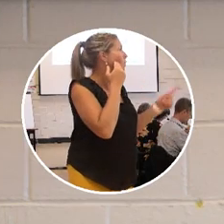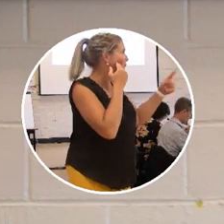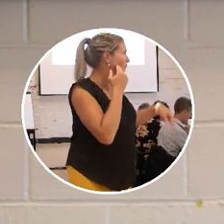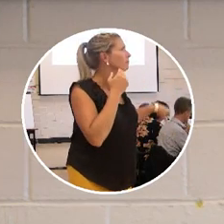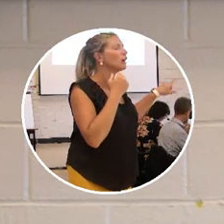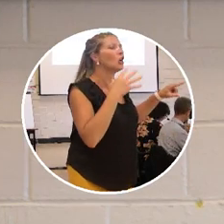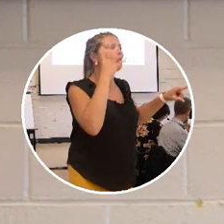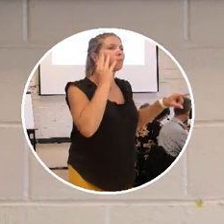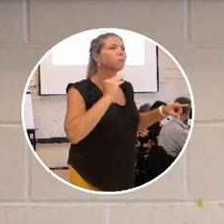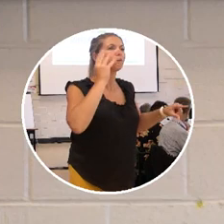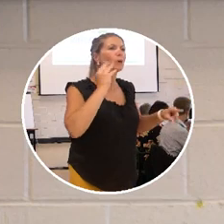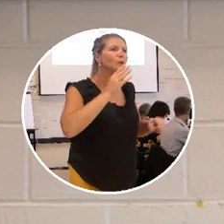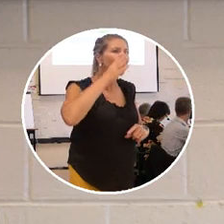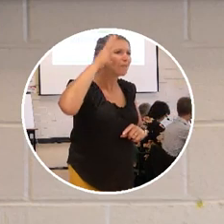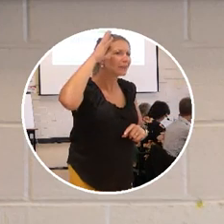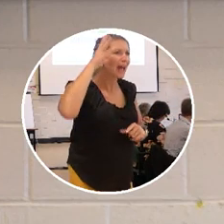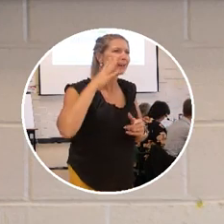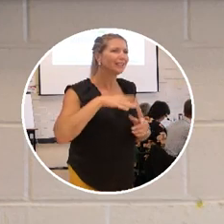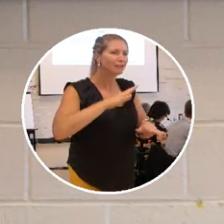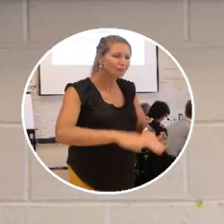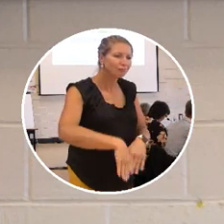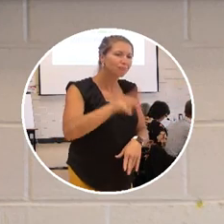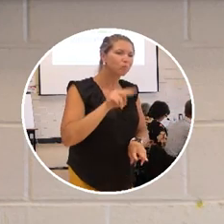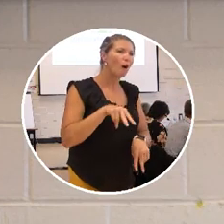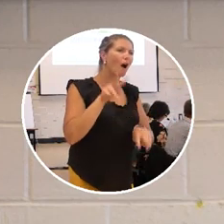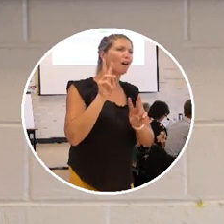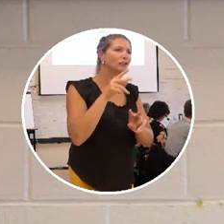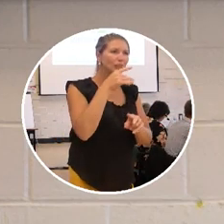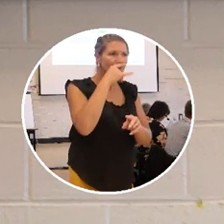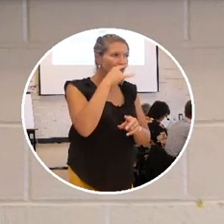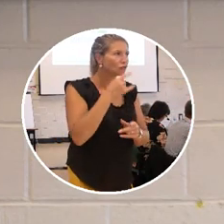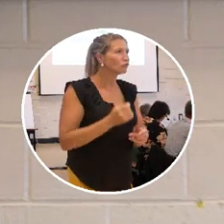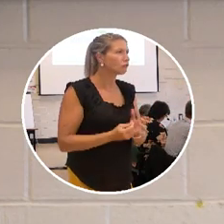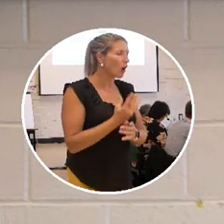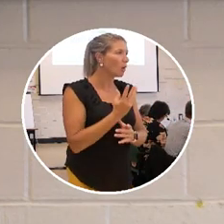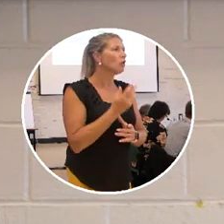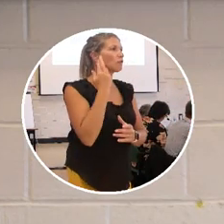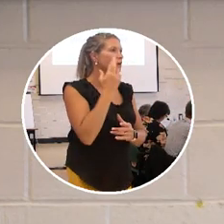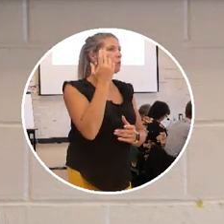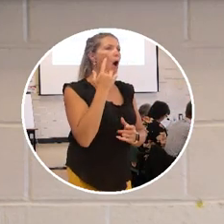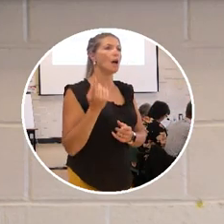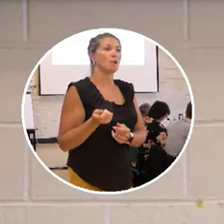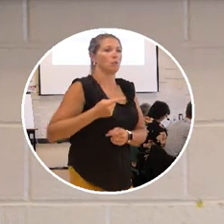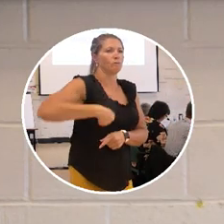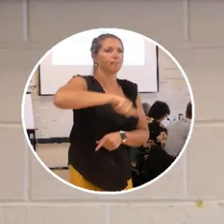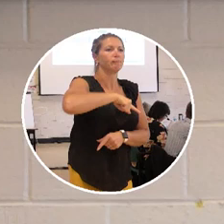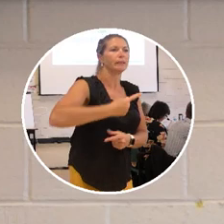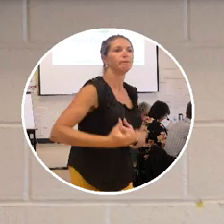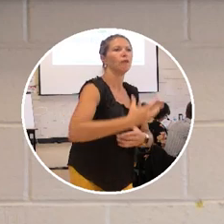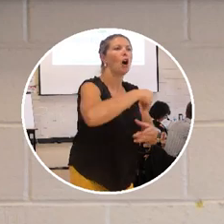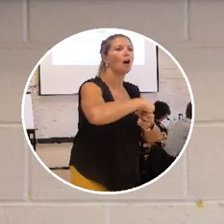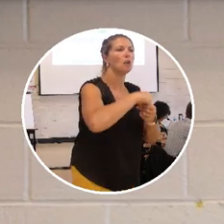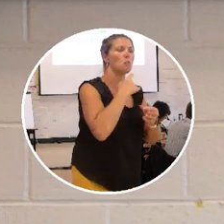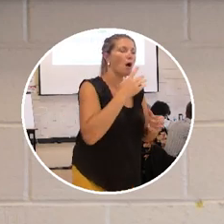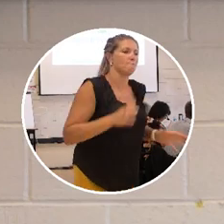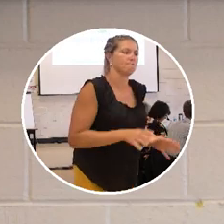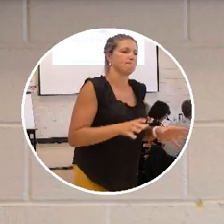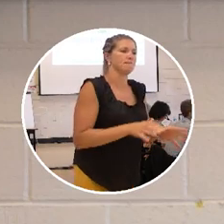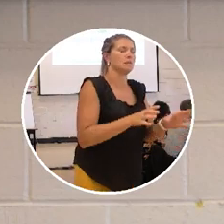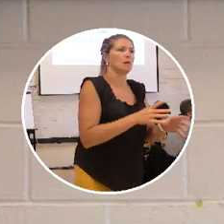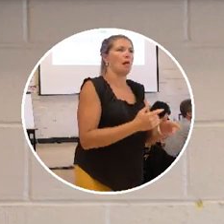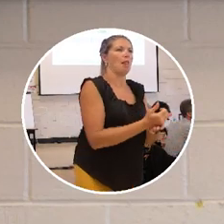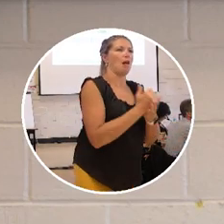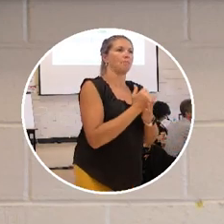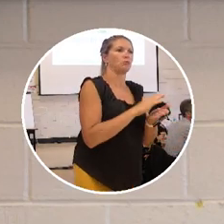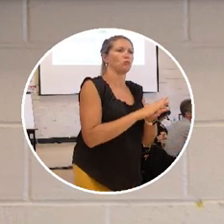children, working up through, and it's the reason why we're at the table today is as a result of the fact that we take time and invest it in the school